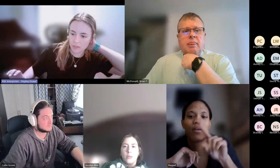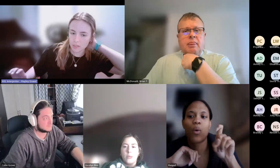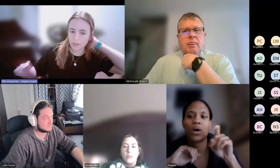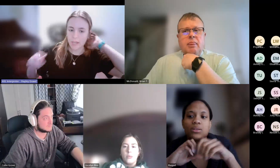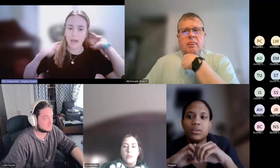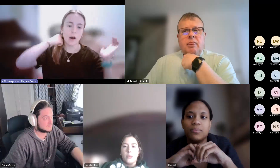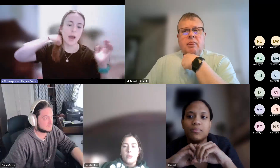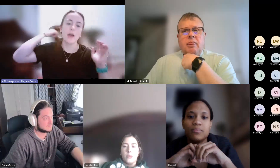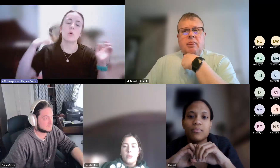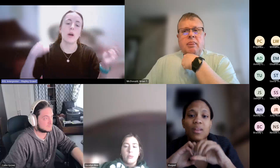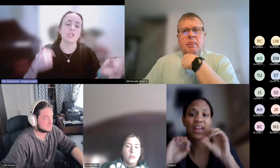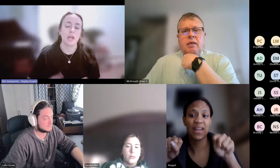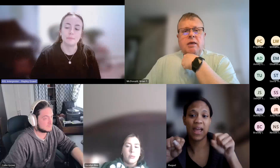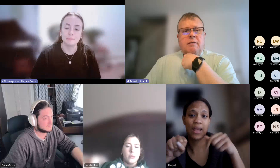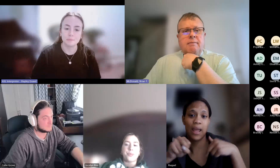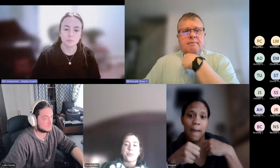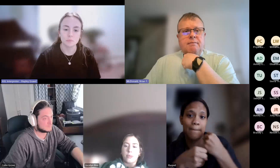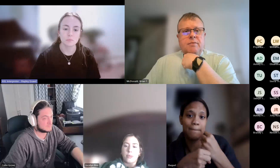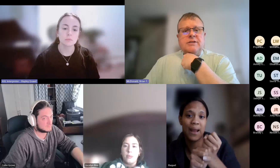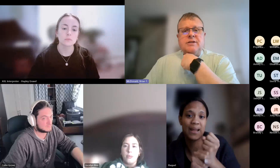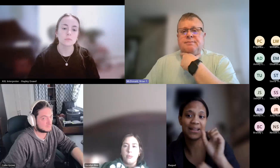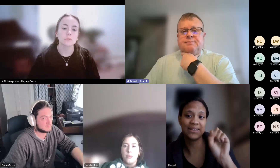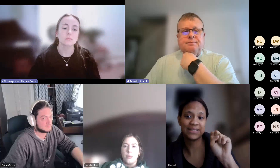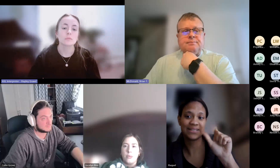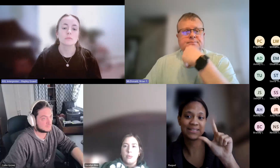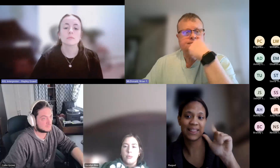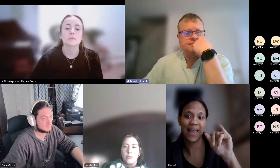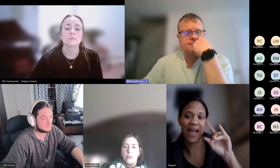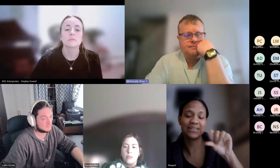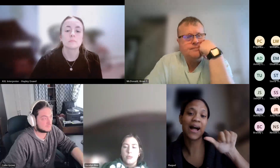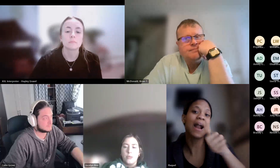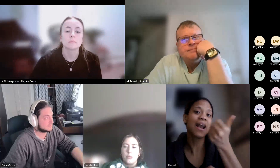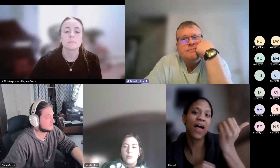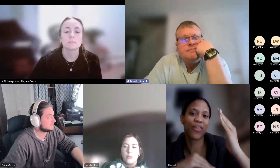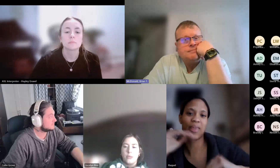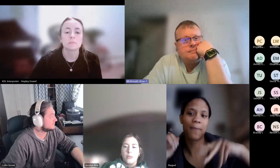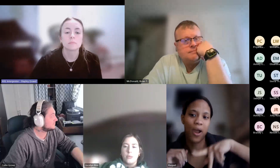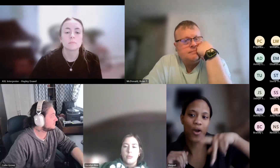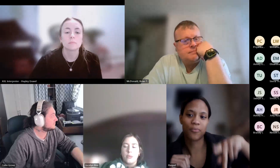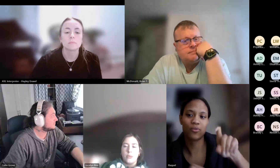Professor McDonald, this is Raquel. I have a question. Yes.